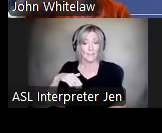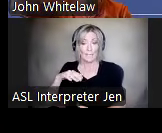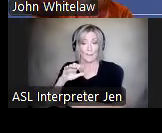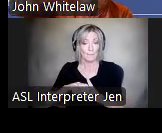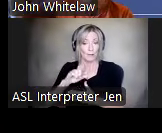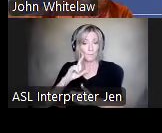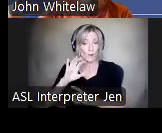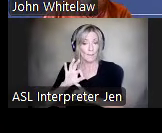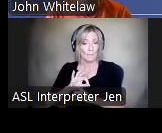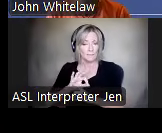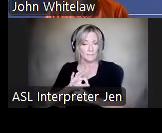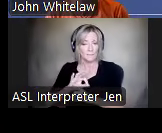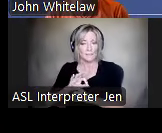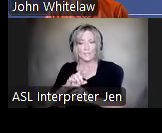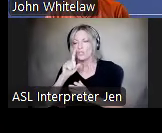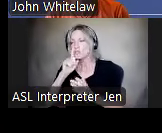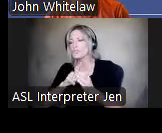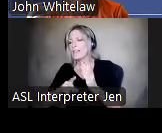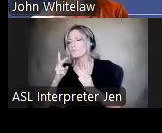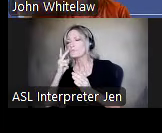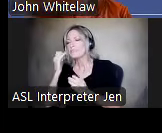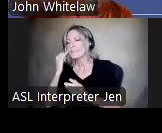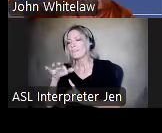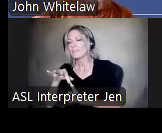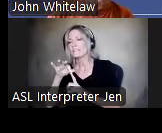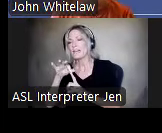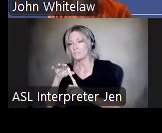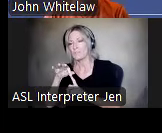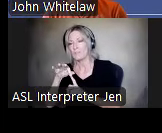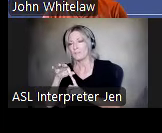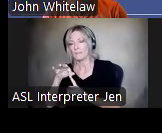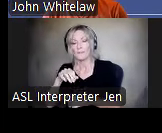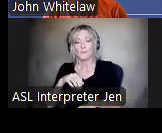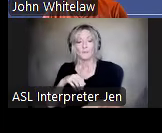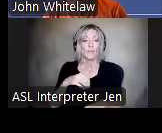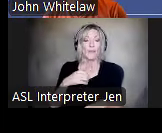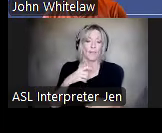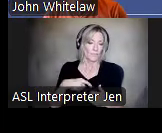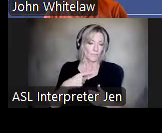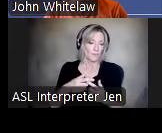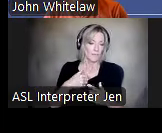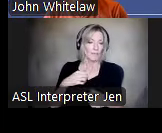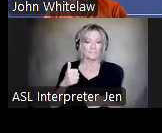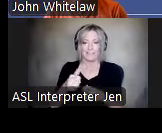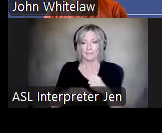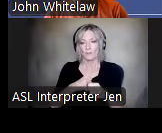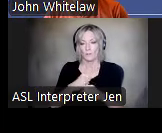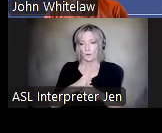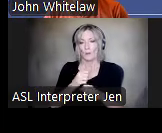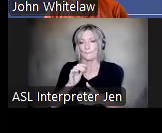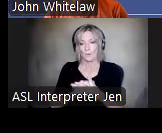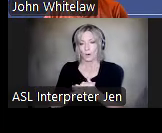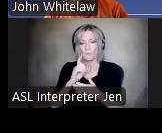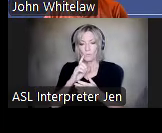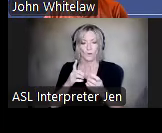you want to have a look and see if any of the exceptions apply. And then again, we've got the 10-year marriage for the divorced